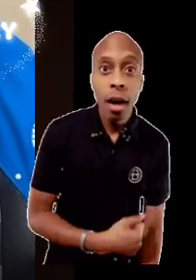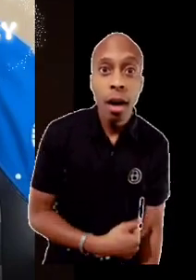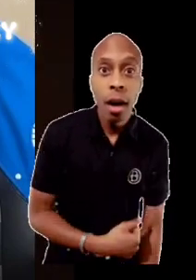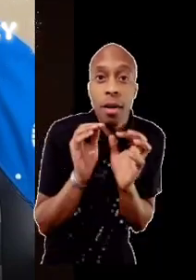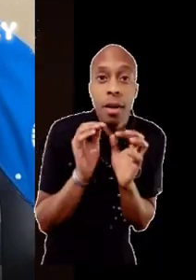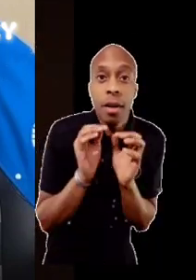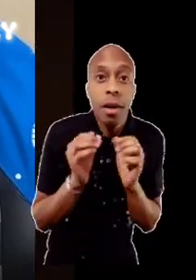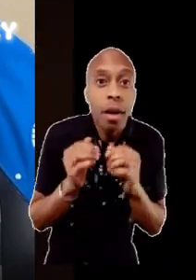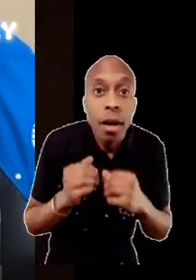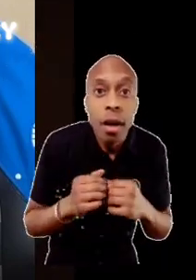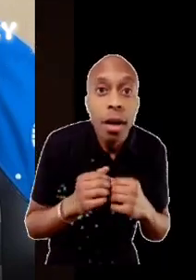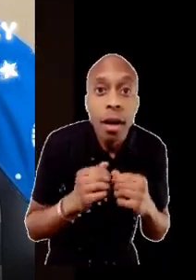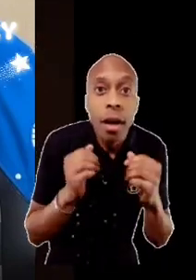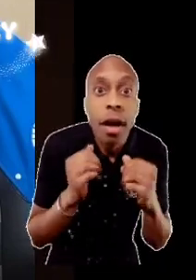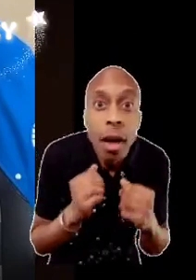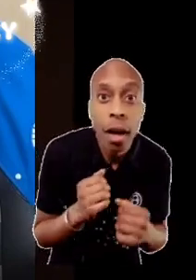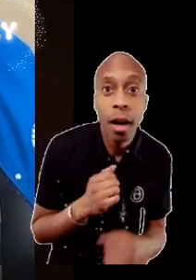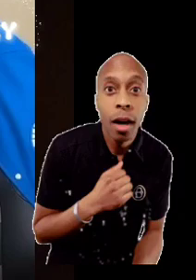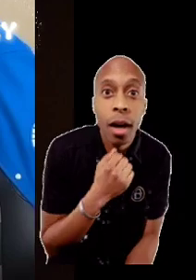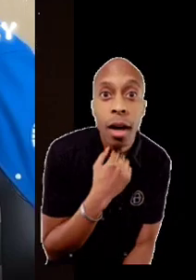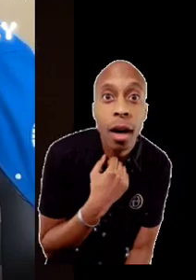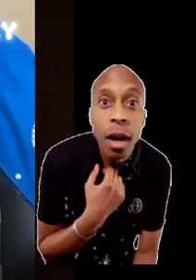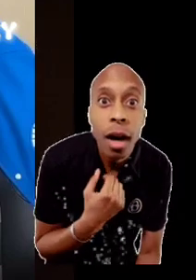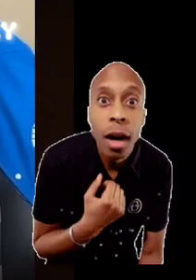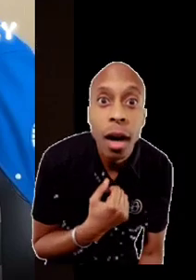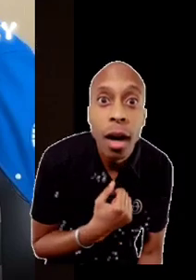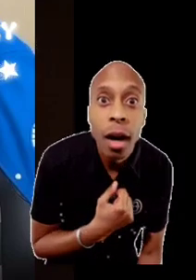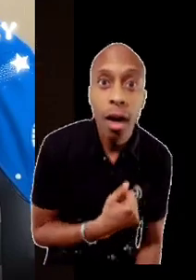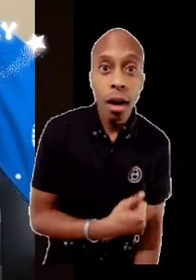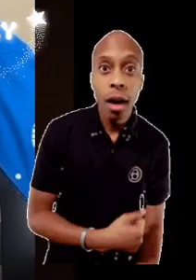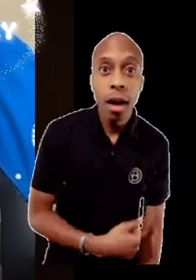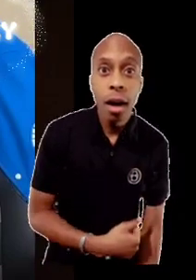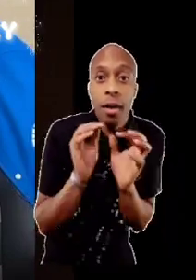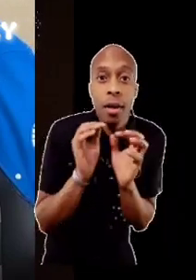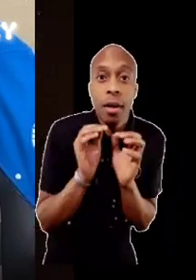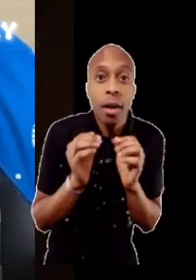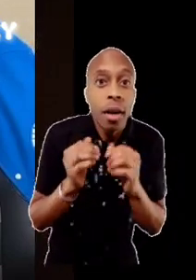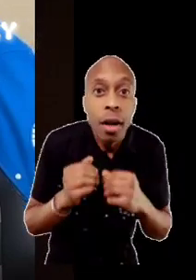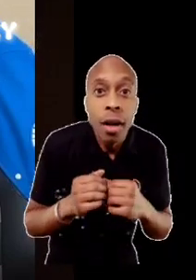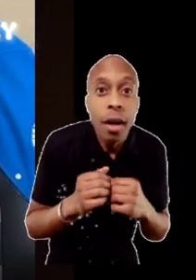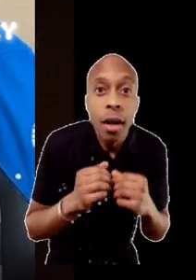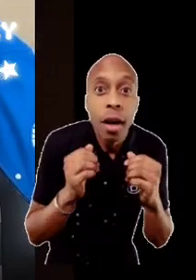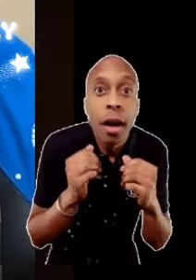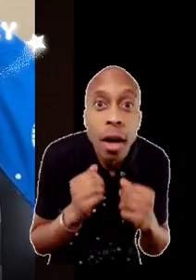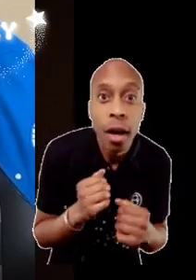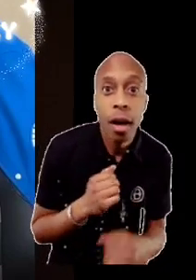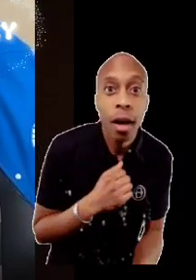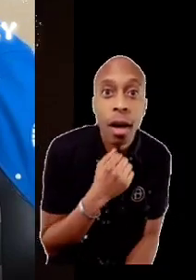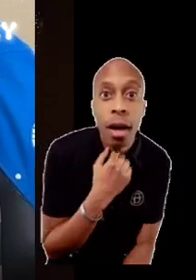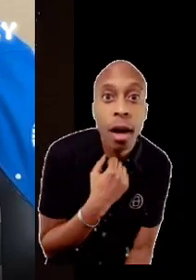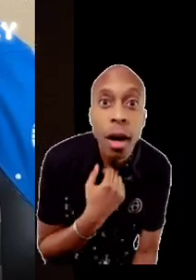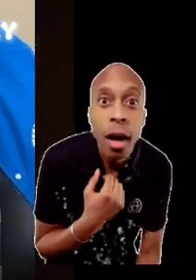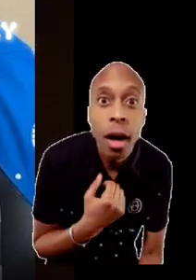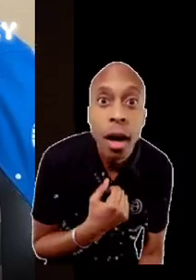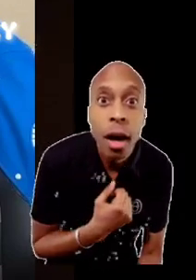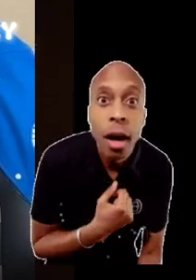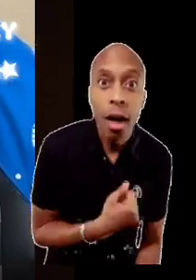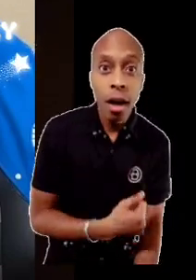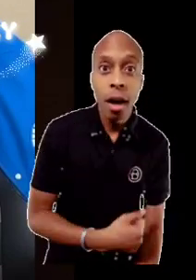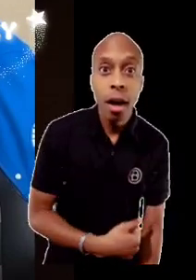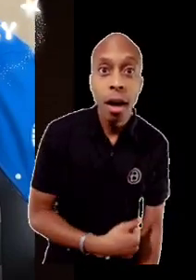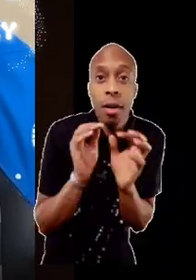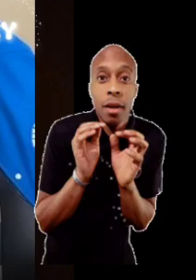Ashanti, I love you on your change. May God always bless you, man. There's a reason why you do certain things.